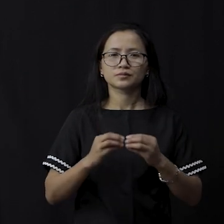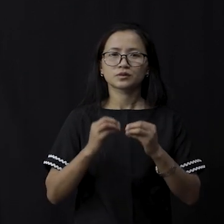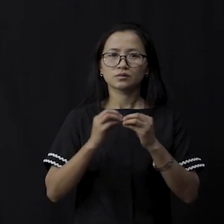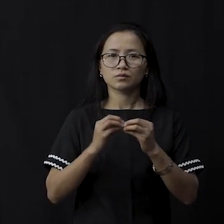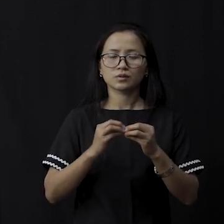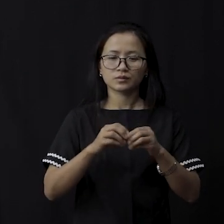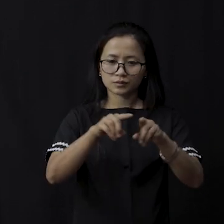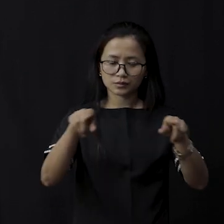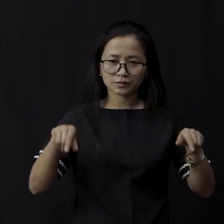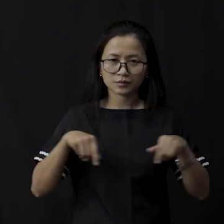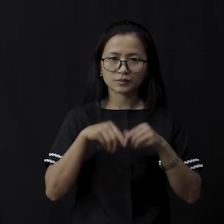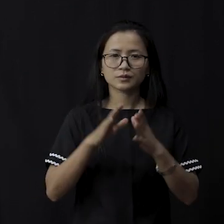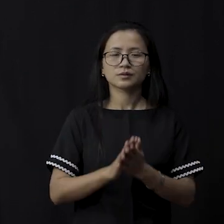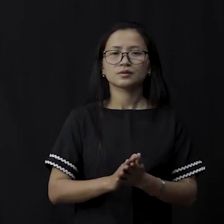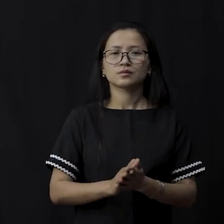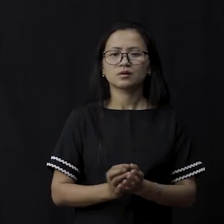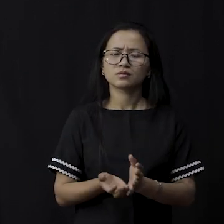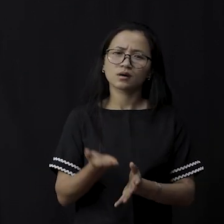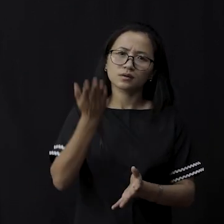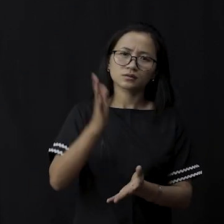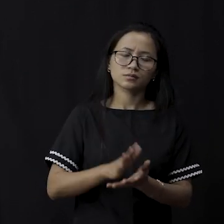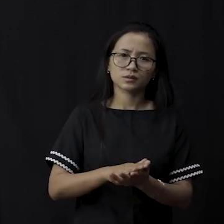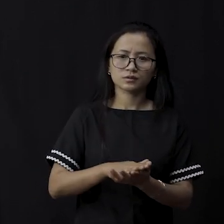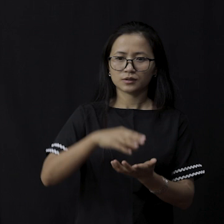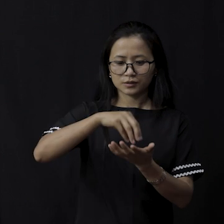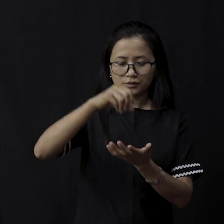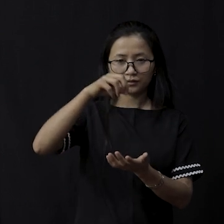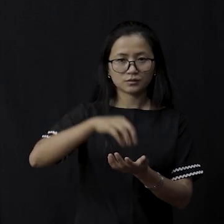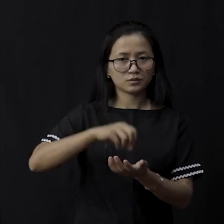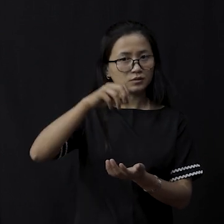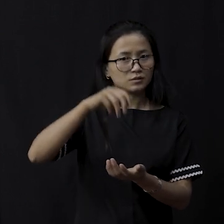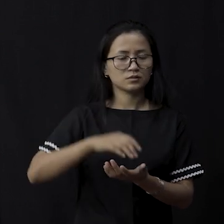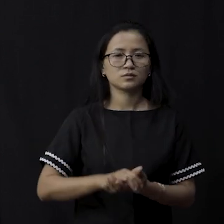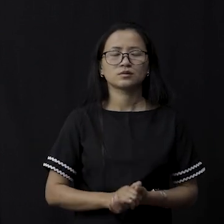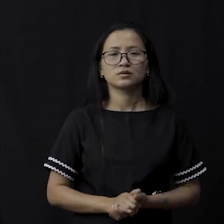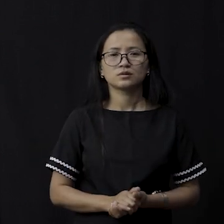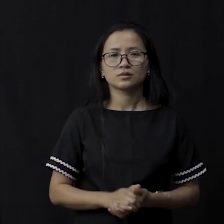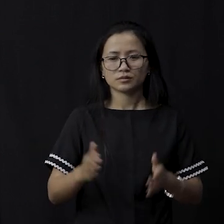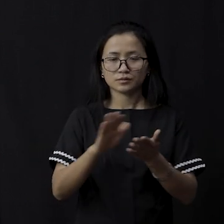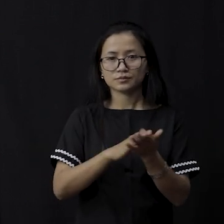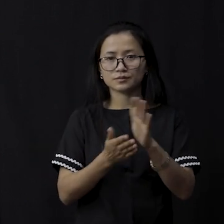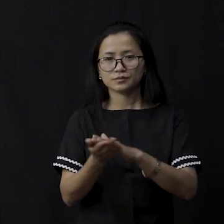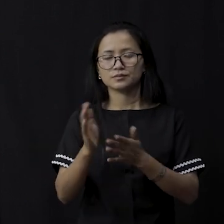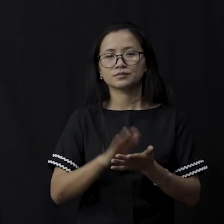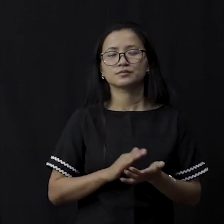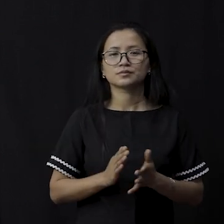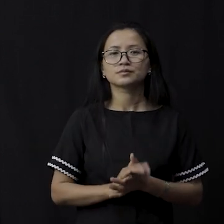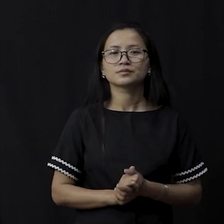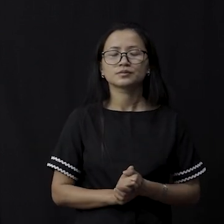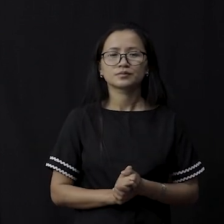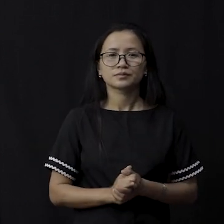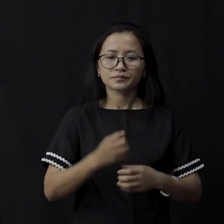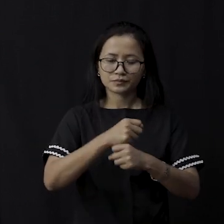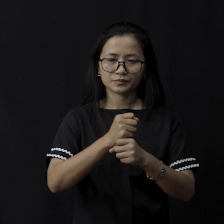diet means in the plate, the highest amount is the rice, yes or no? Or the highest amount is the roti. Yes. So